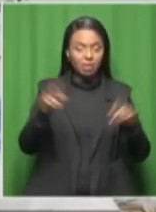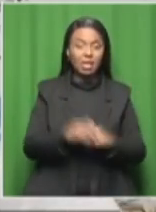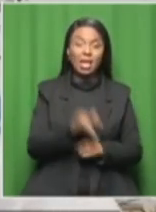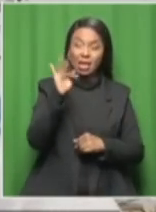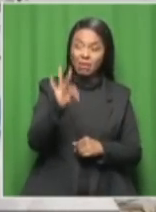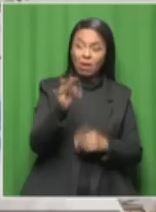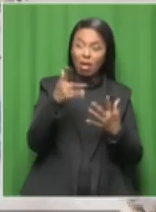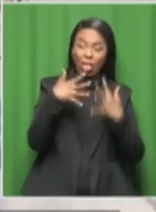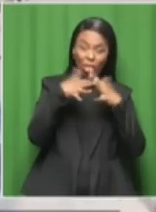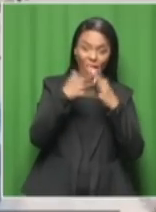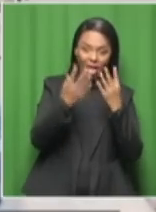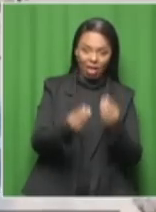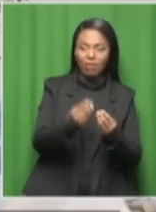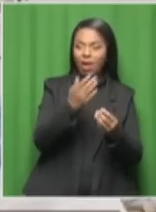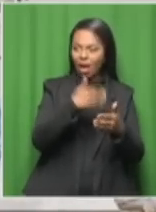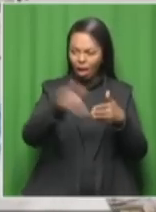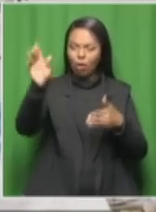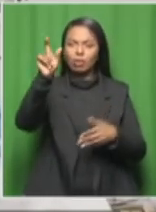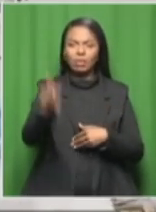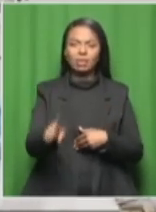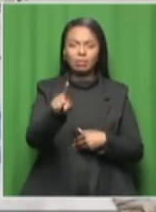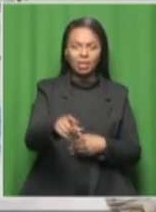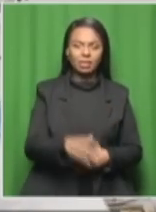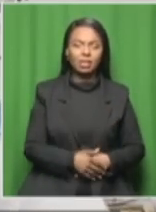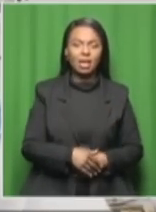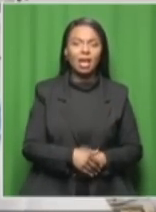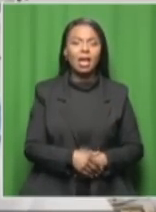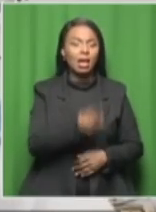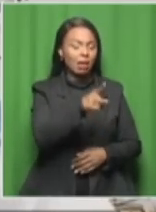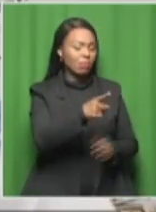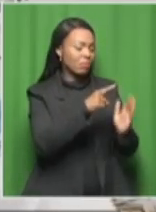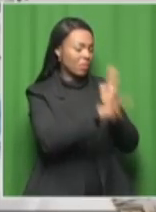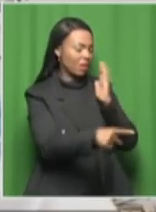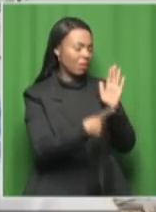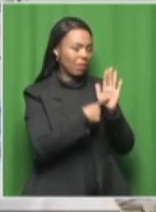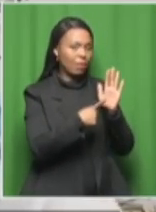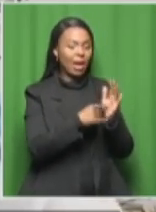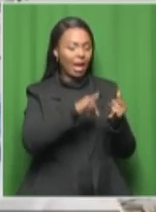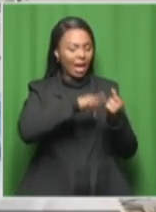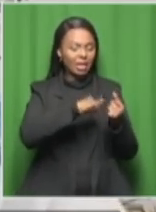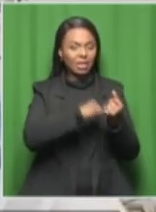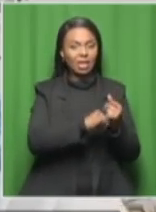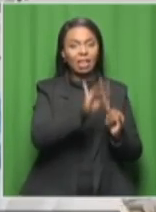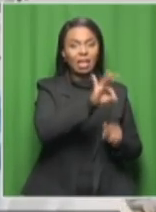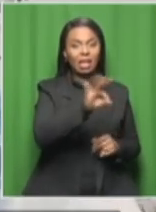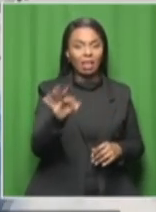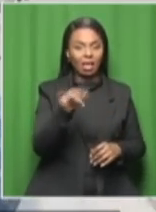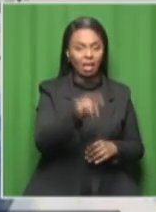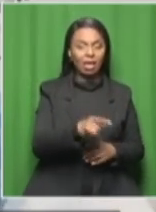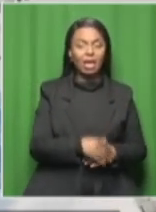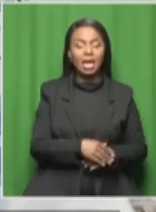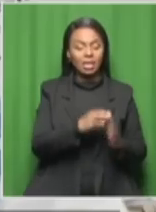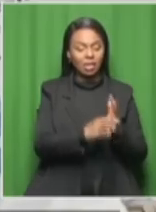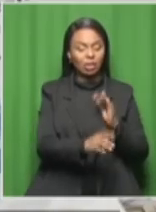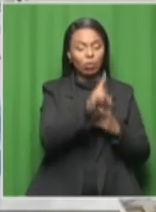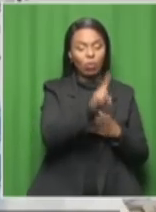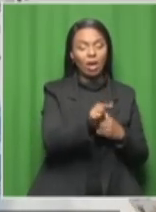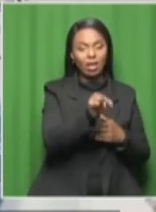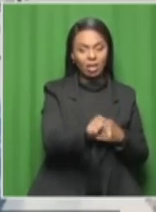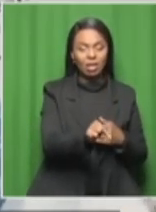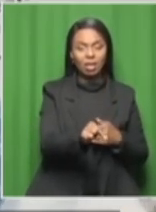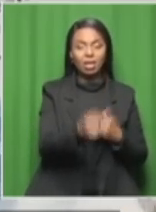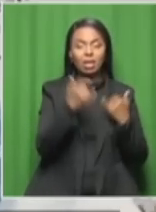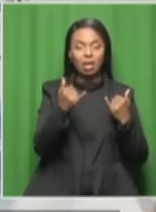United Nations added subsection 2 of that article 33. Section 1 being you can't